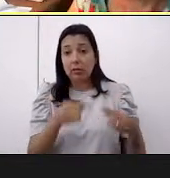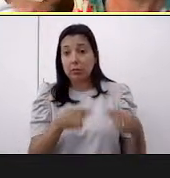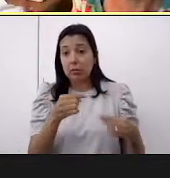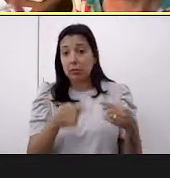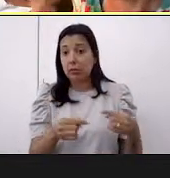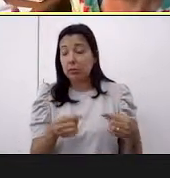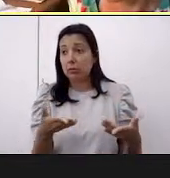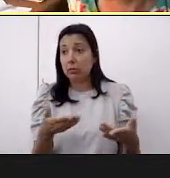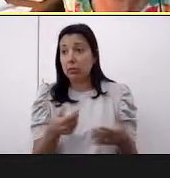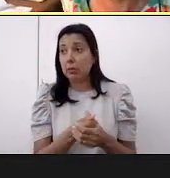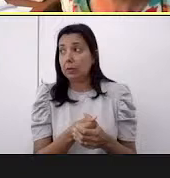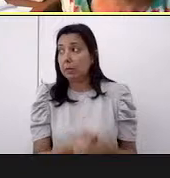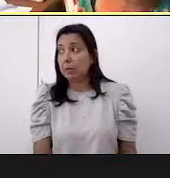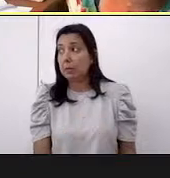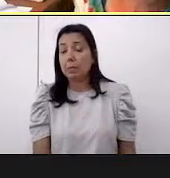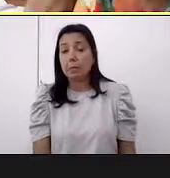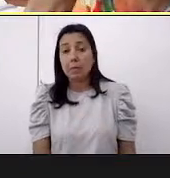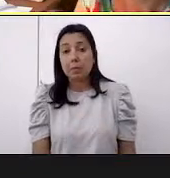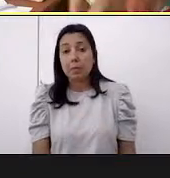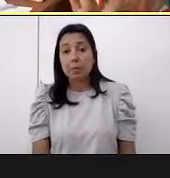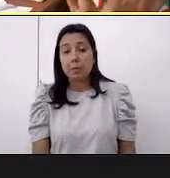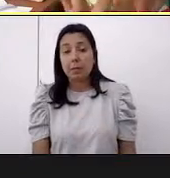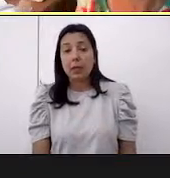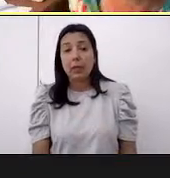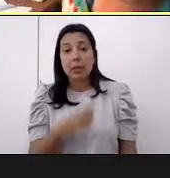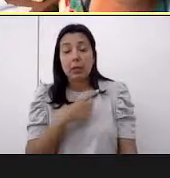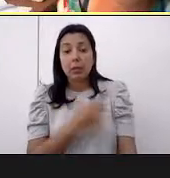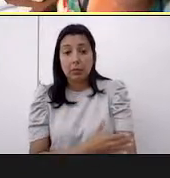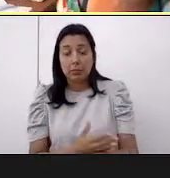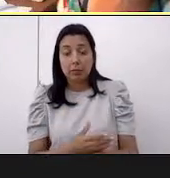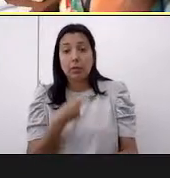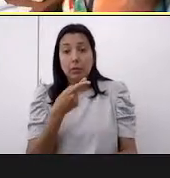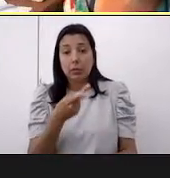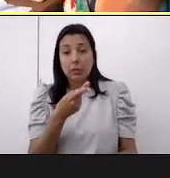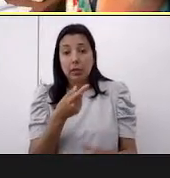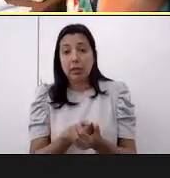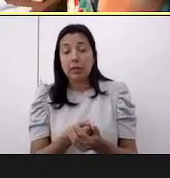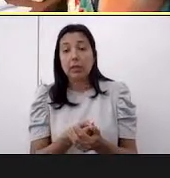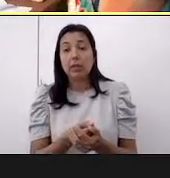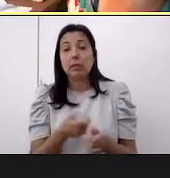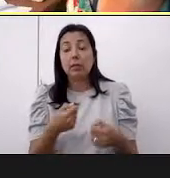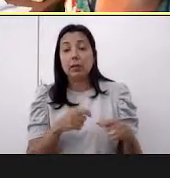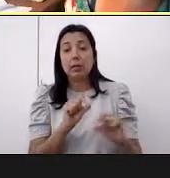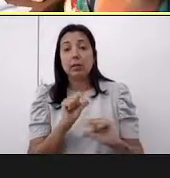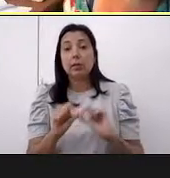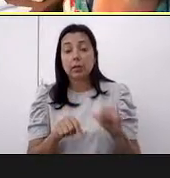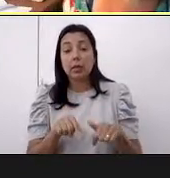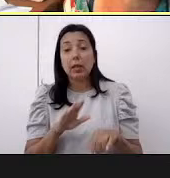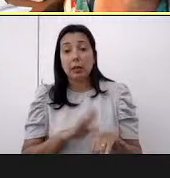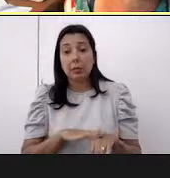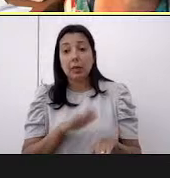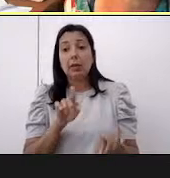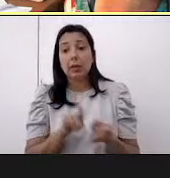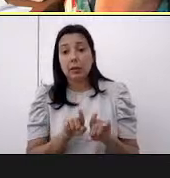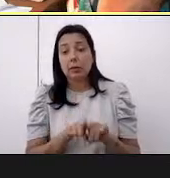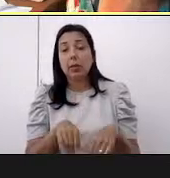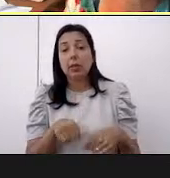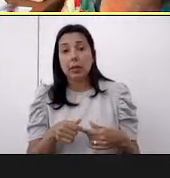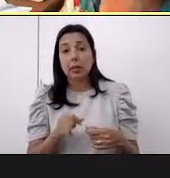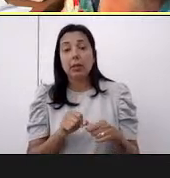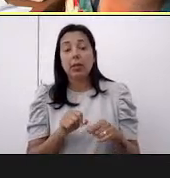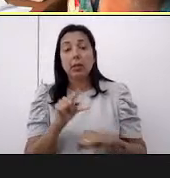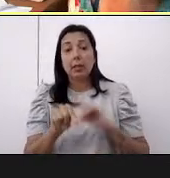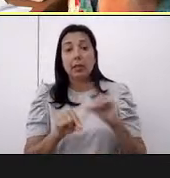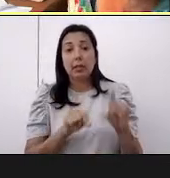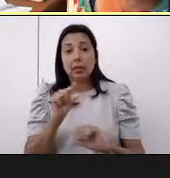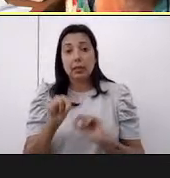I don't know how to say amont, but upwards, let's say, in the selection of ideas, the process of selection